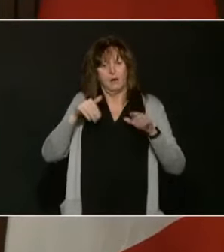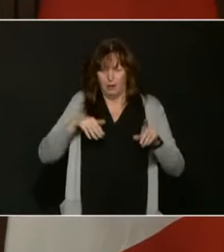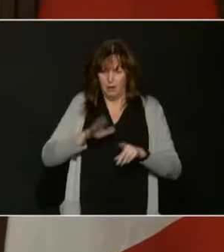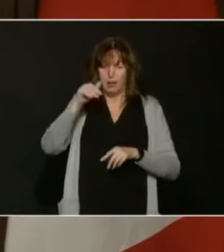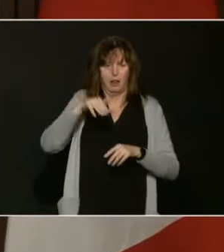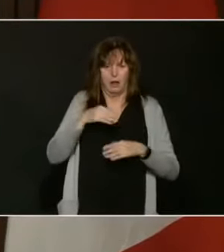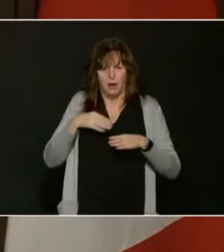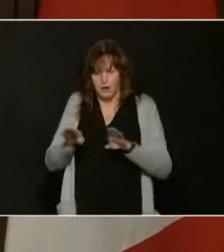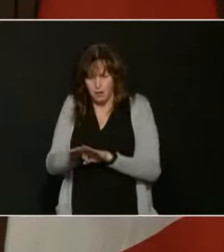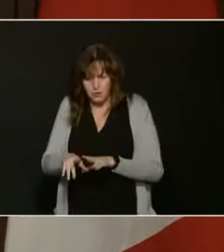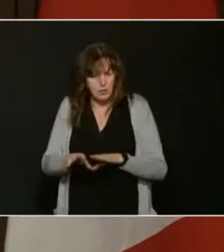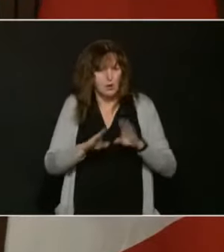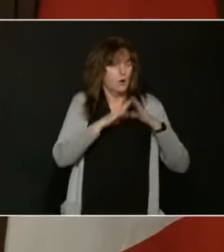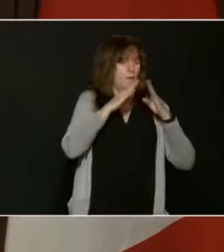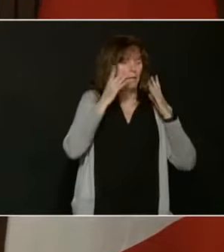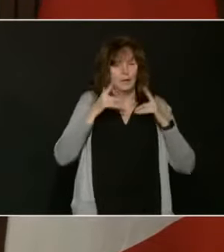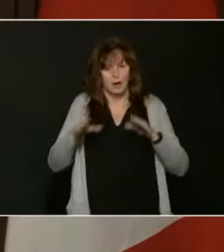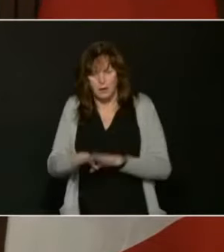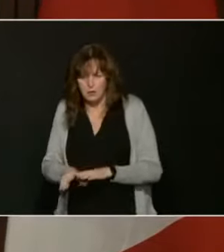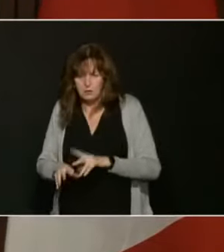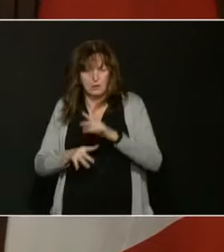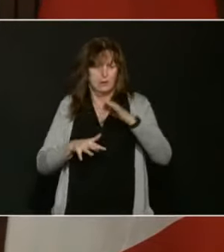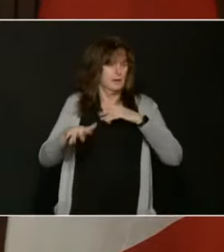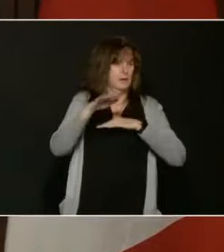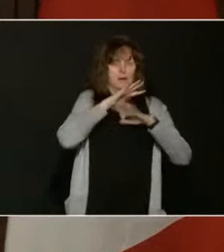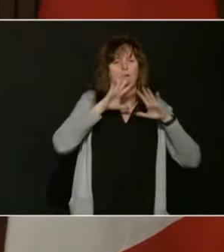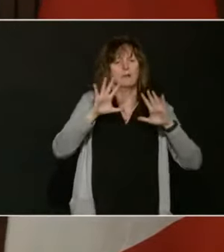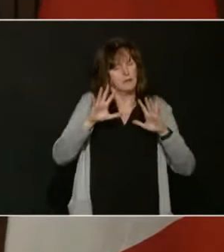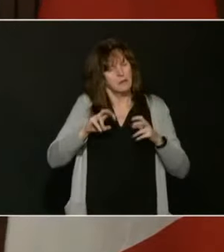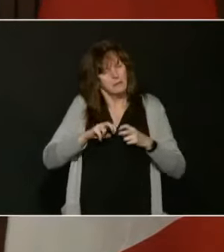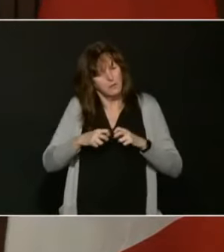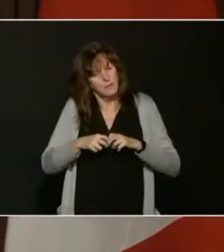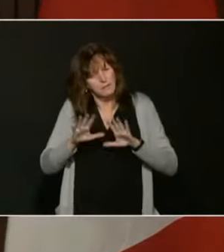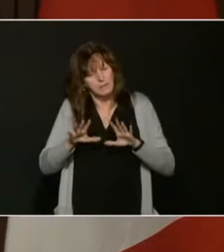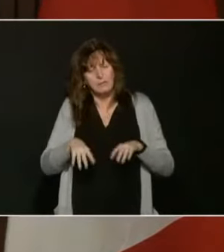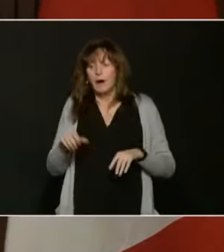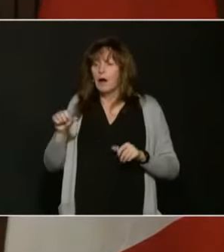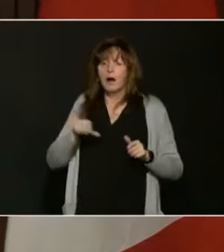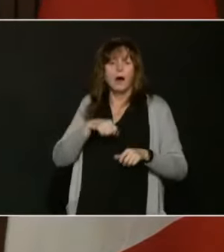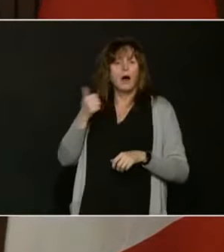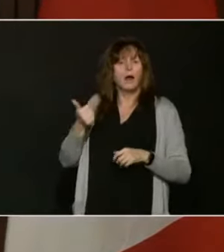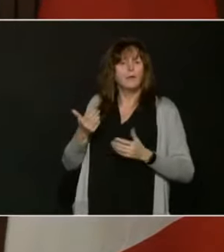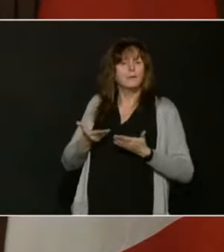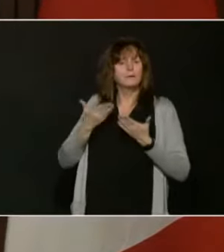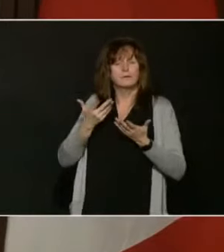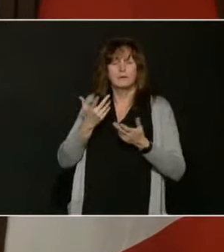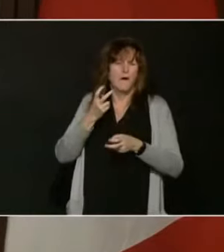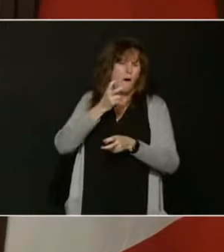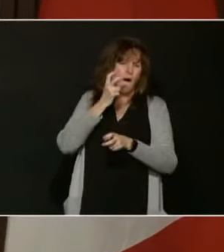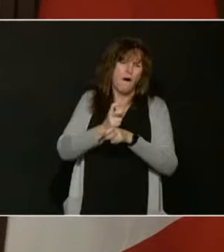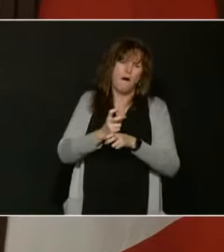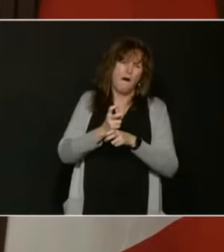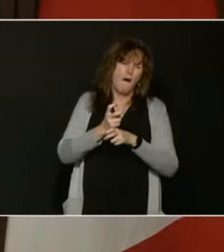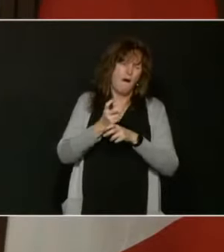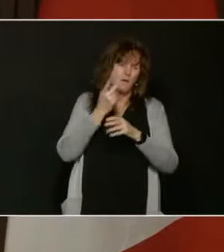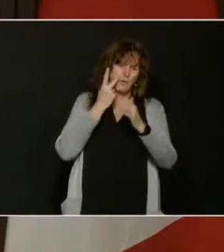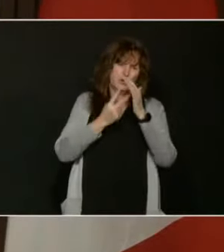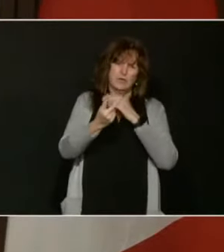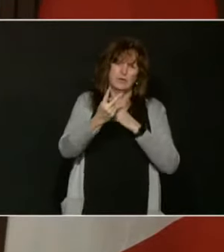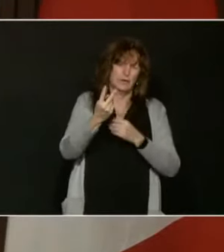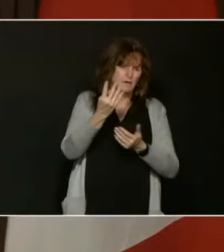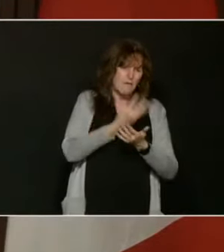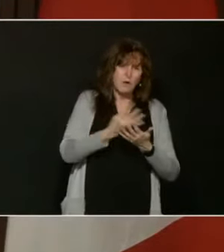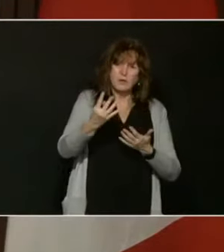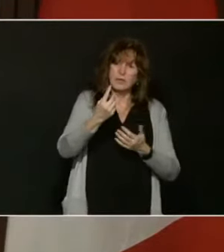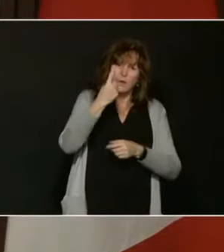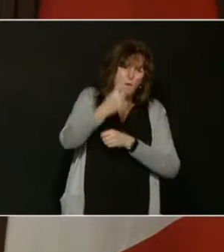those. The other thing I'll suggest is, it's very hard to kind of look 4 weeks ahead, let alone a year ahead in all of this. And the